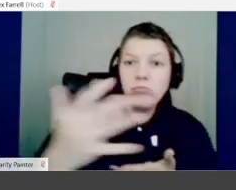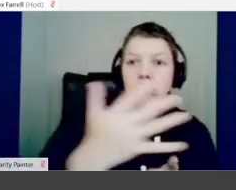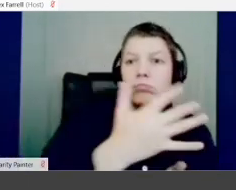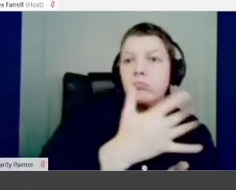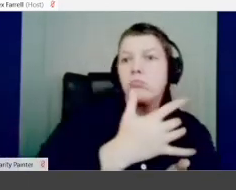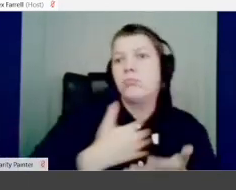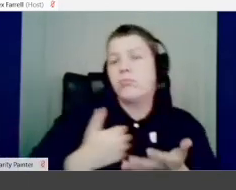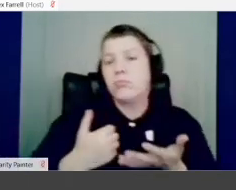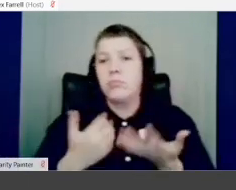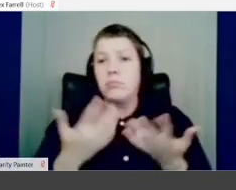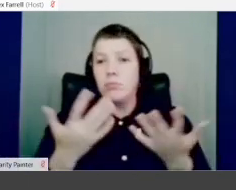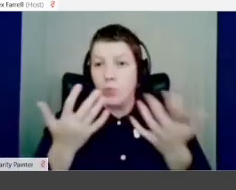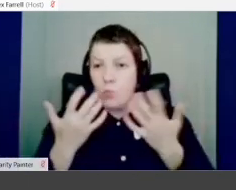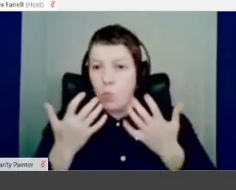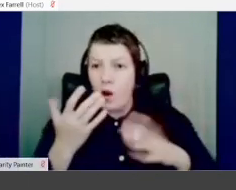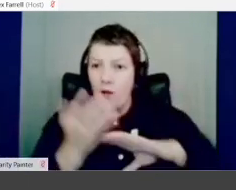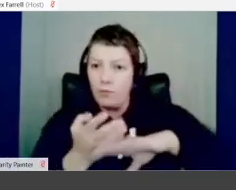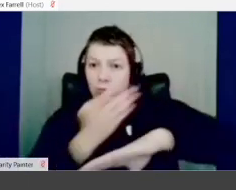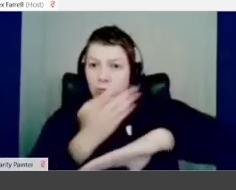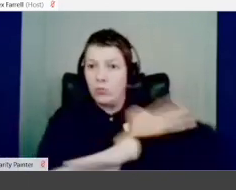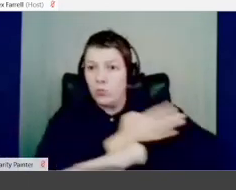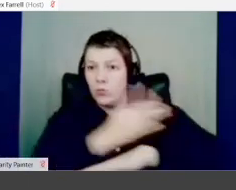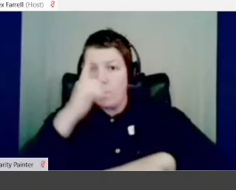in 2040. So